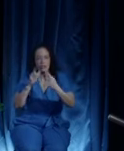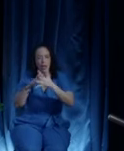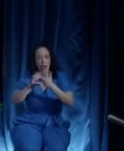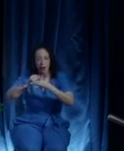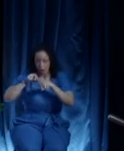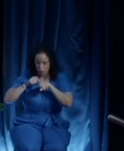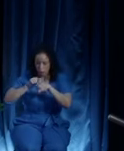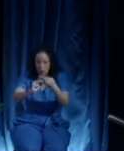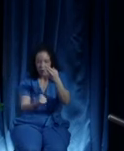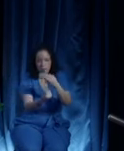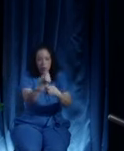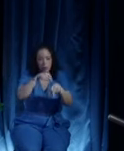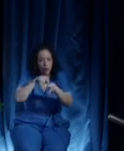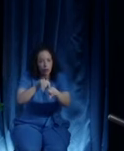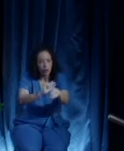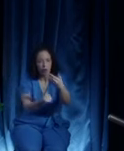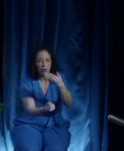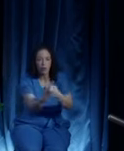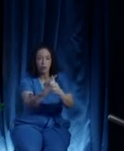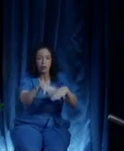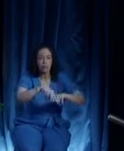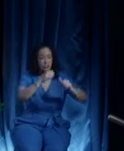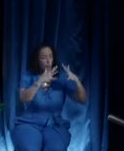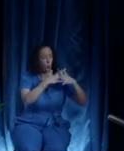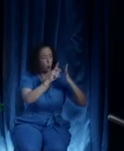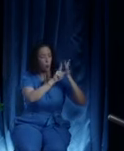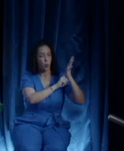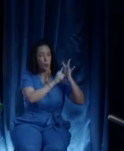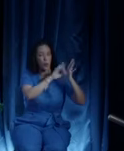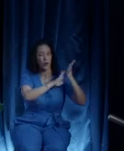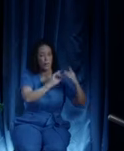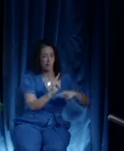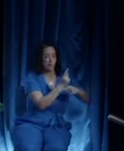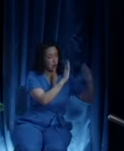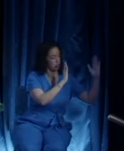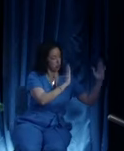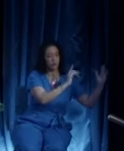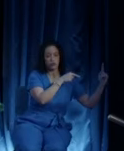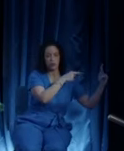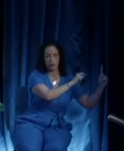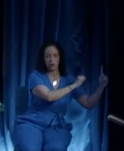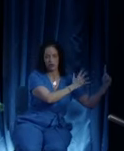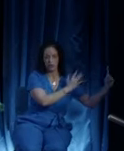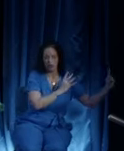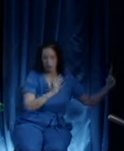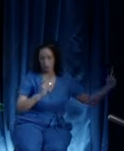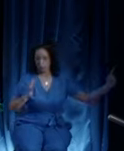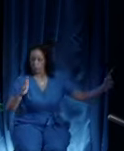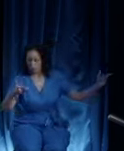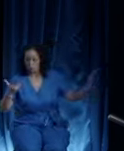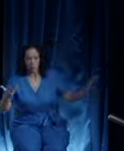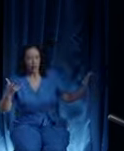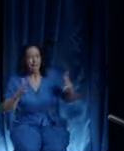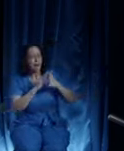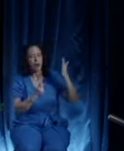how we start back with William I and end up where we are today. And it's been really interesting for me to